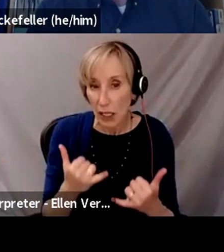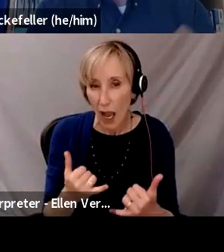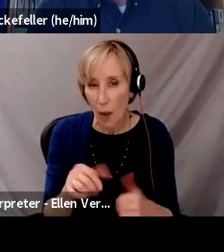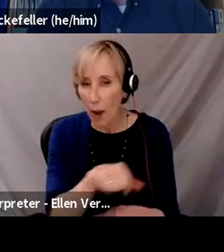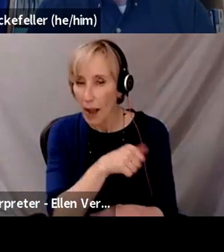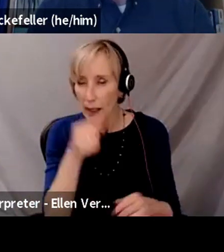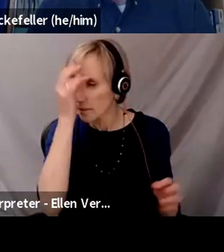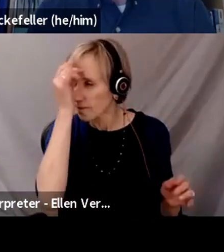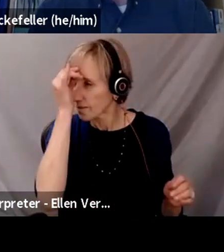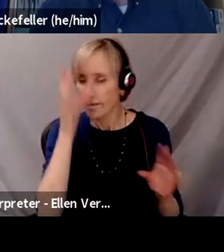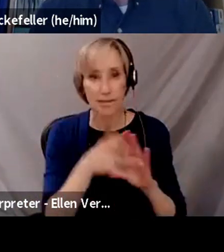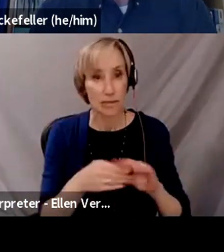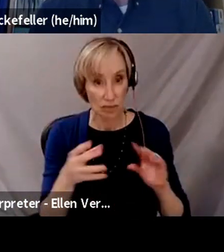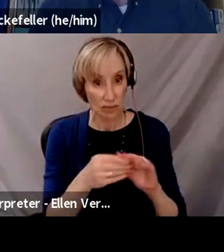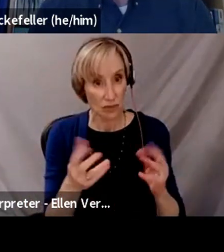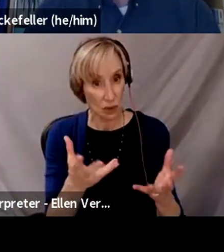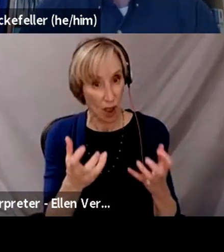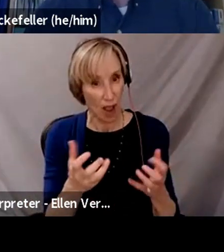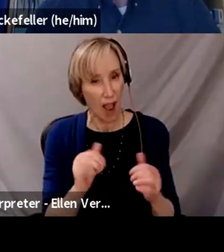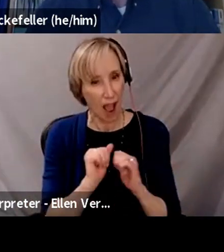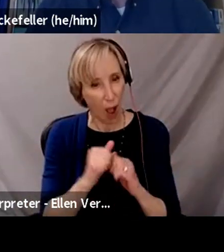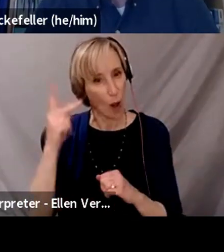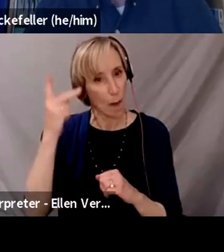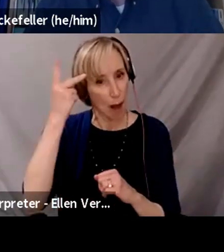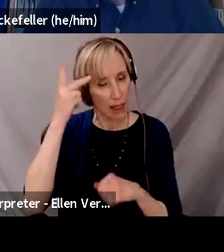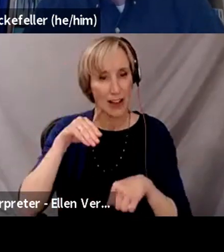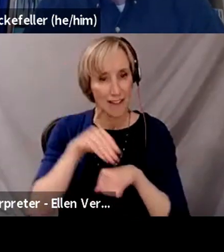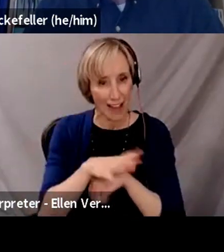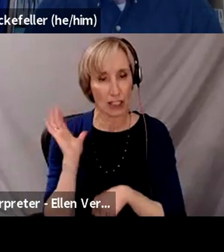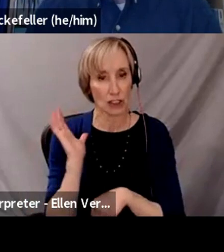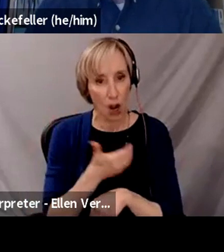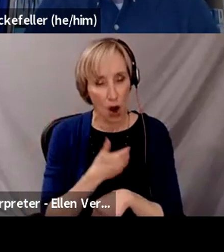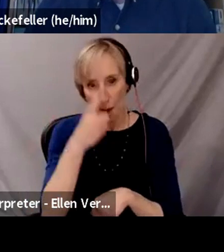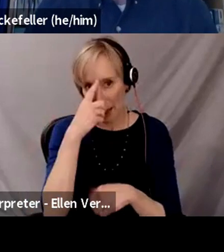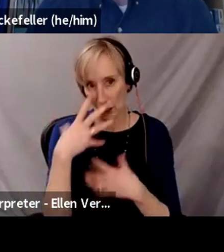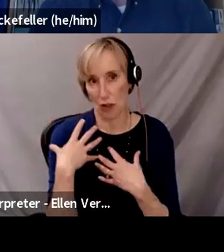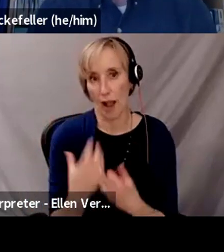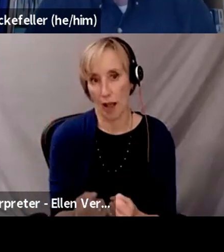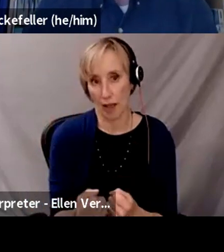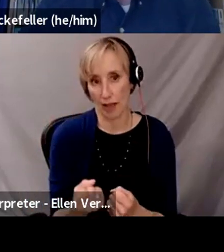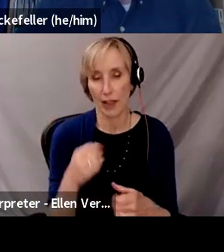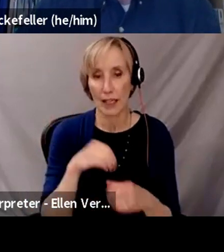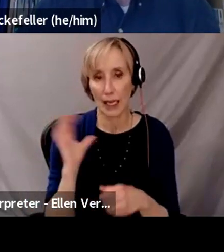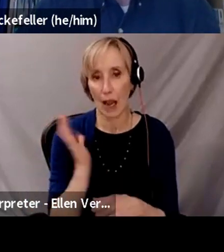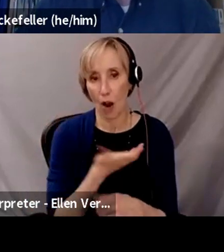as affecting our mental health as members of the LGBTQ plus community.